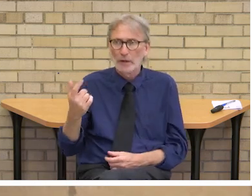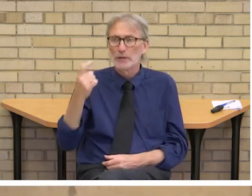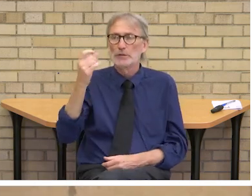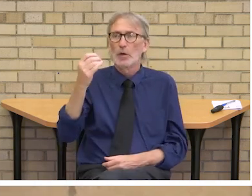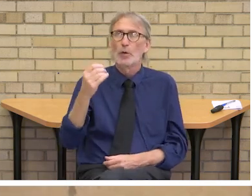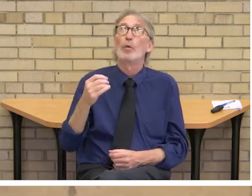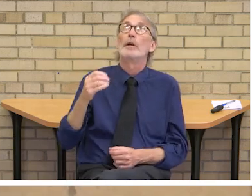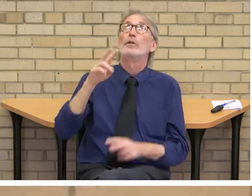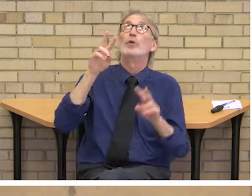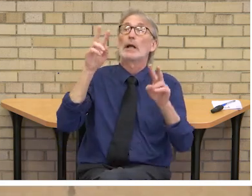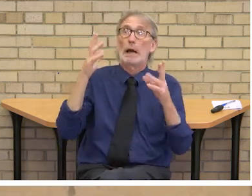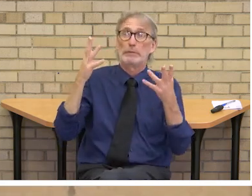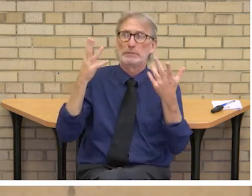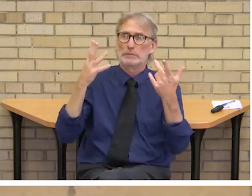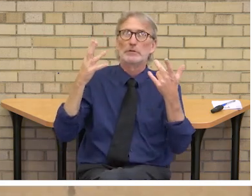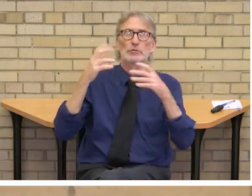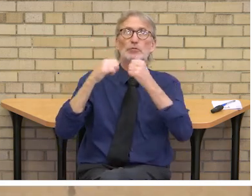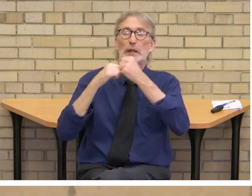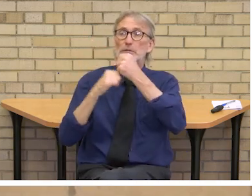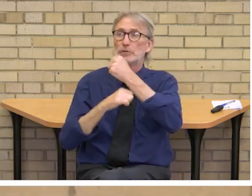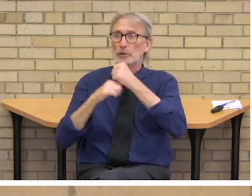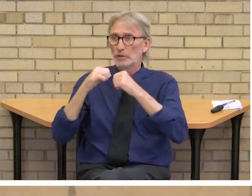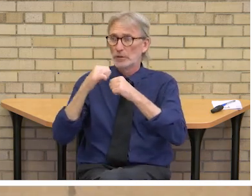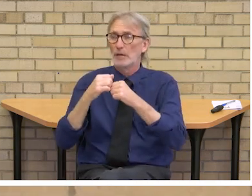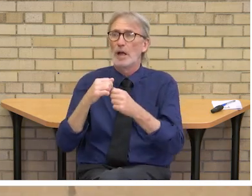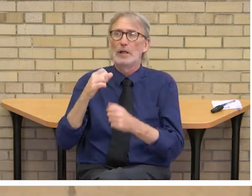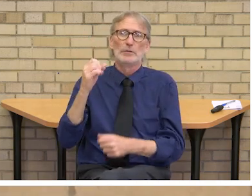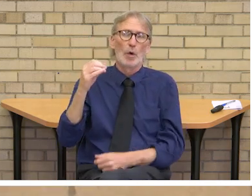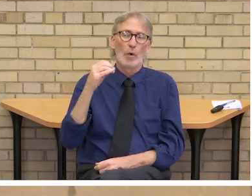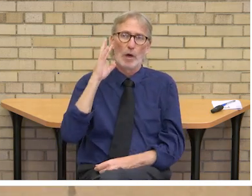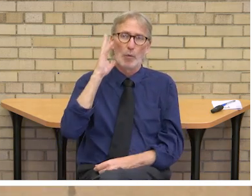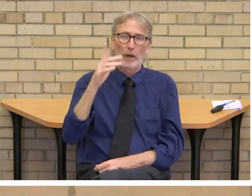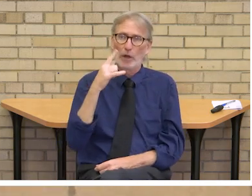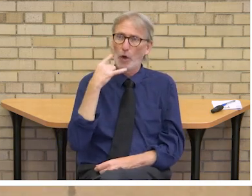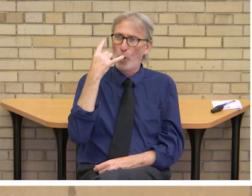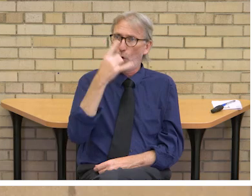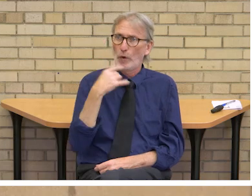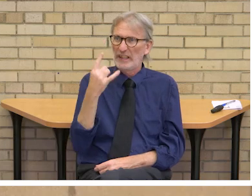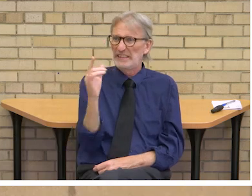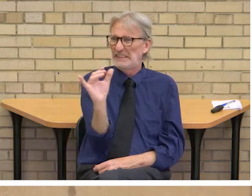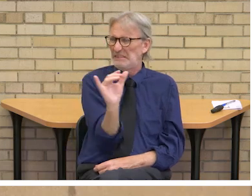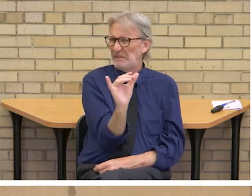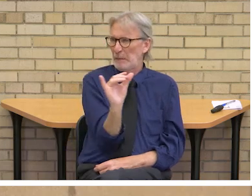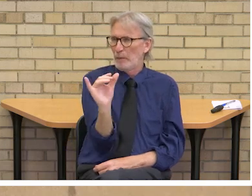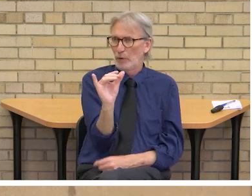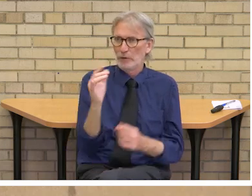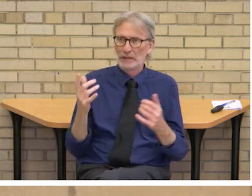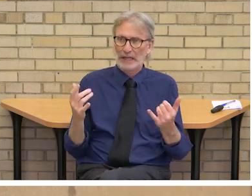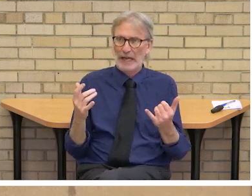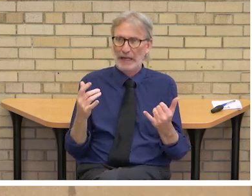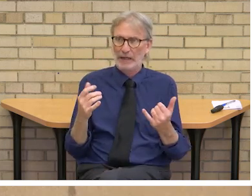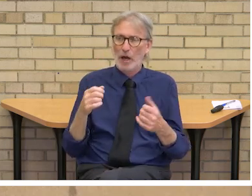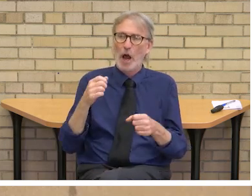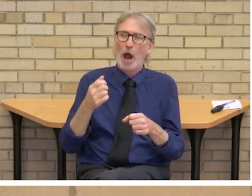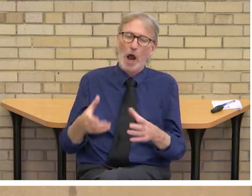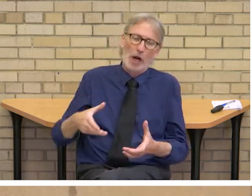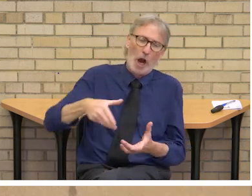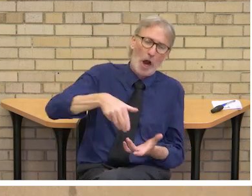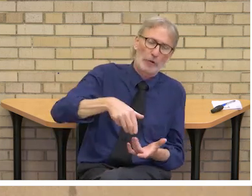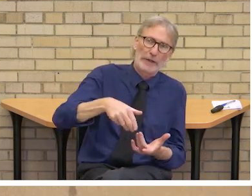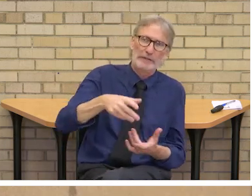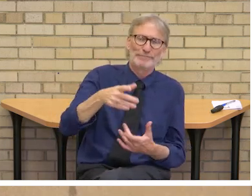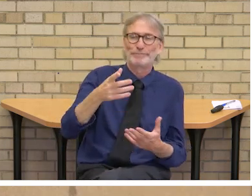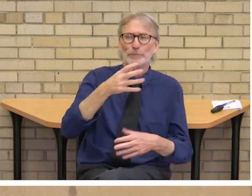So it will look, in the grand scheme of things, pretty similar to how it does today. It's concrete beams today, it's going to be